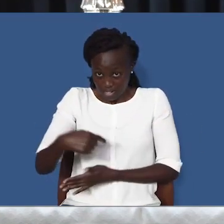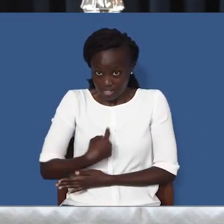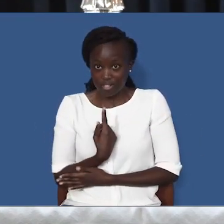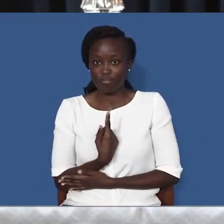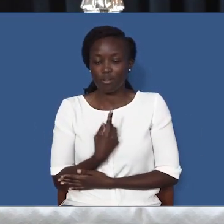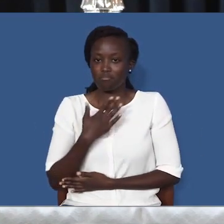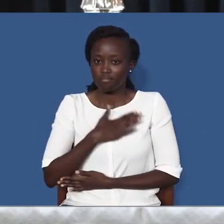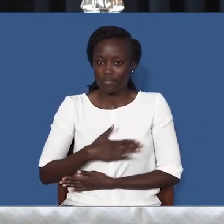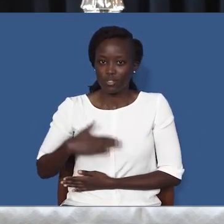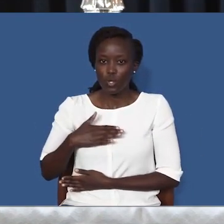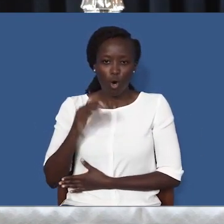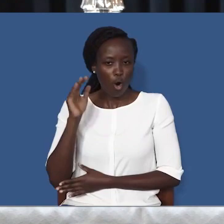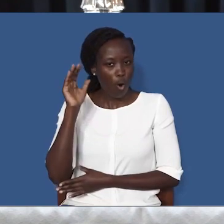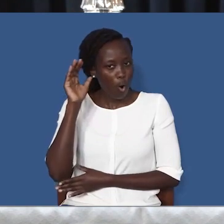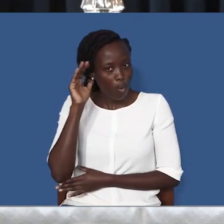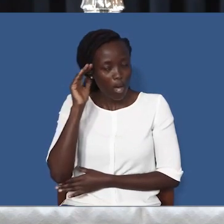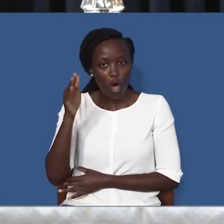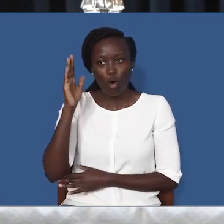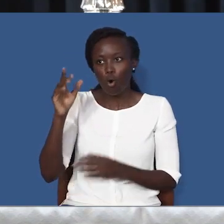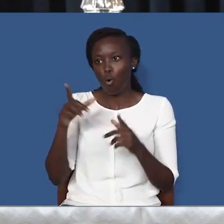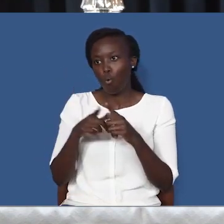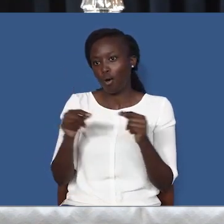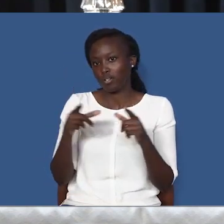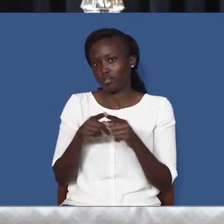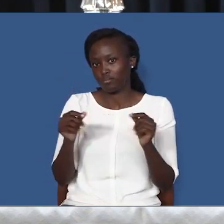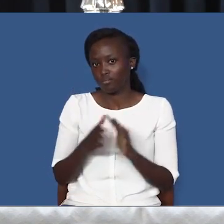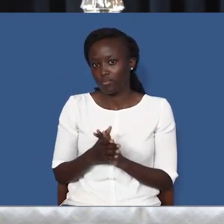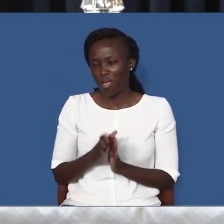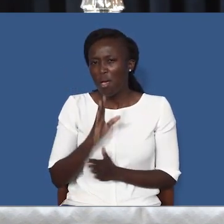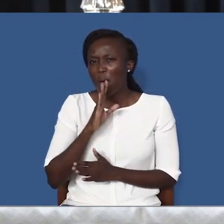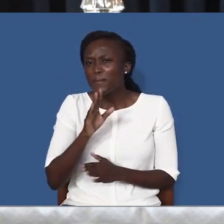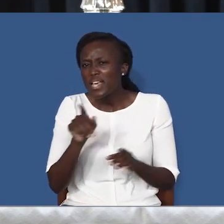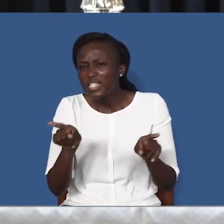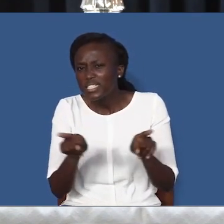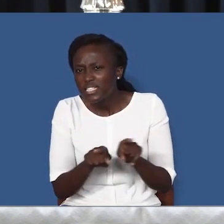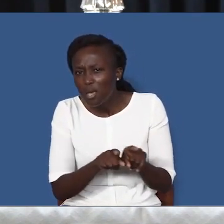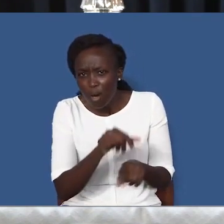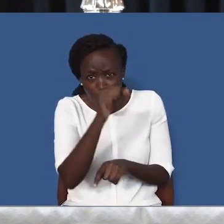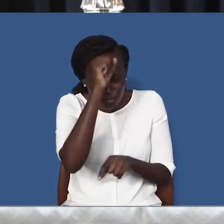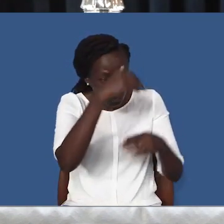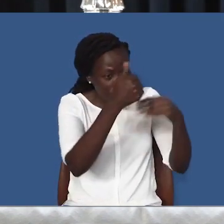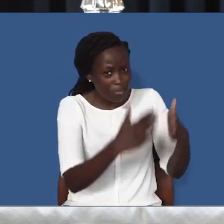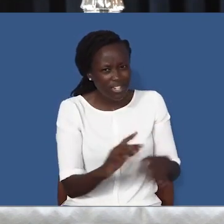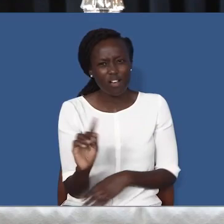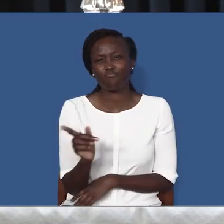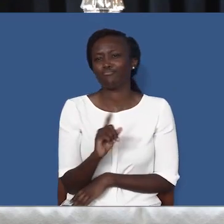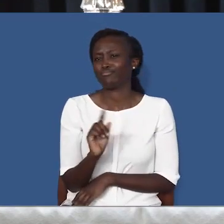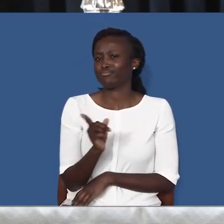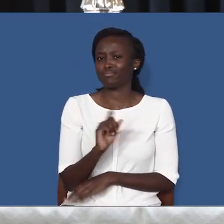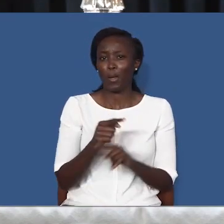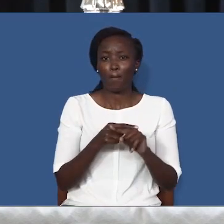to obey the word of God. Let us not be like the builder who built on sand, but let us